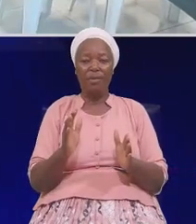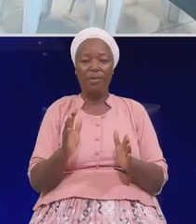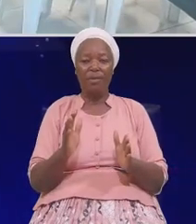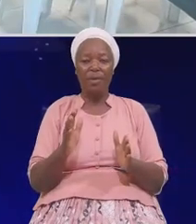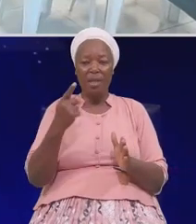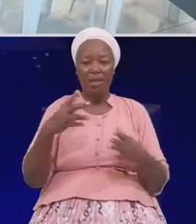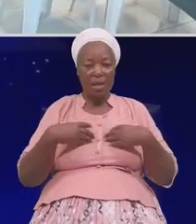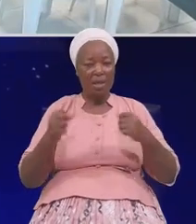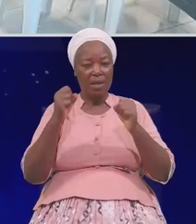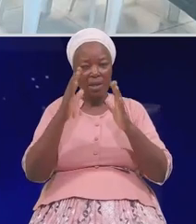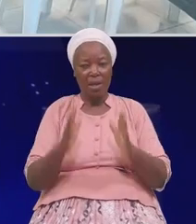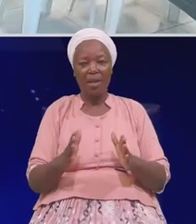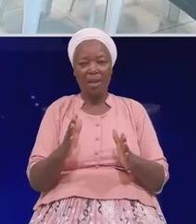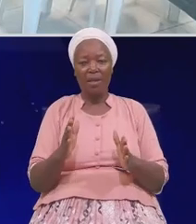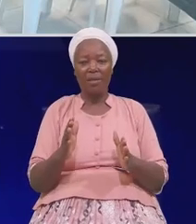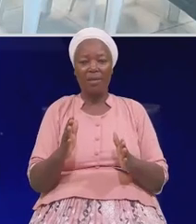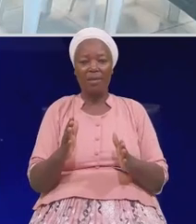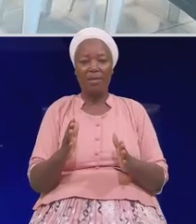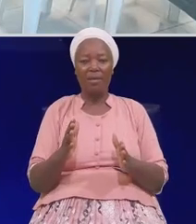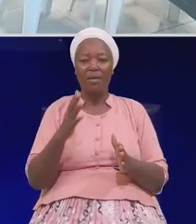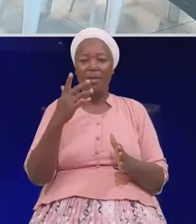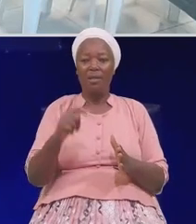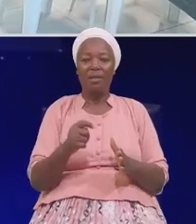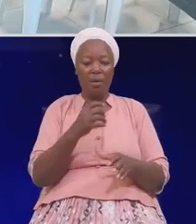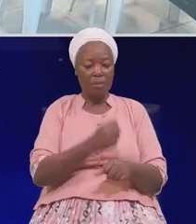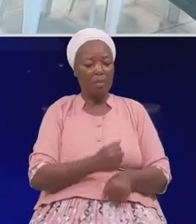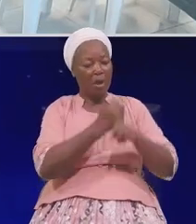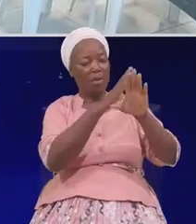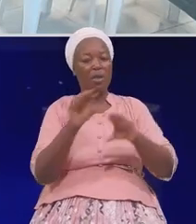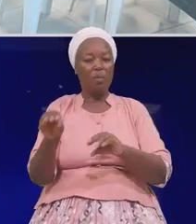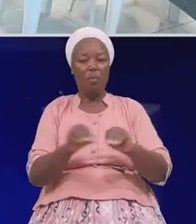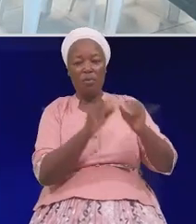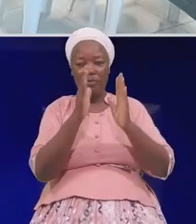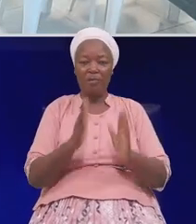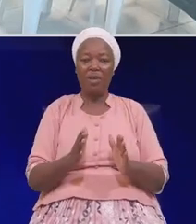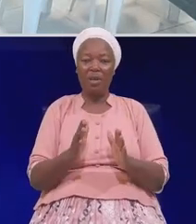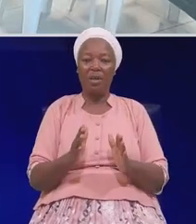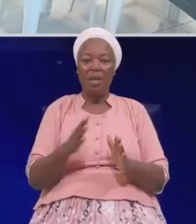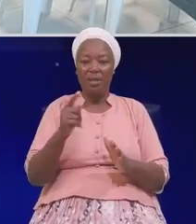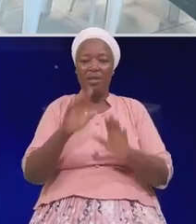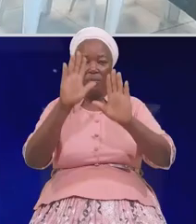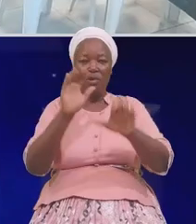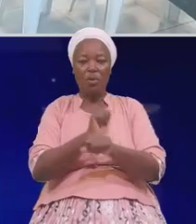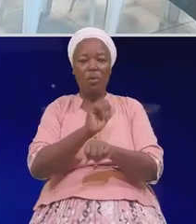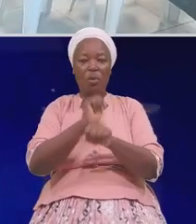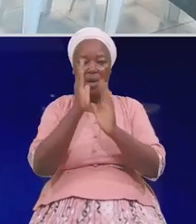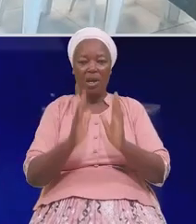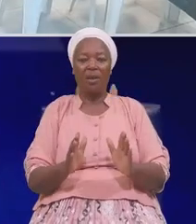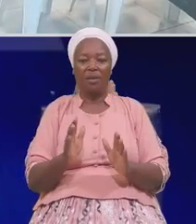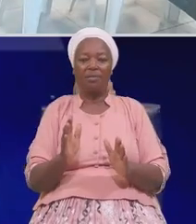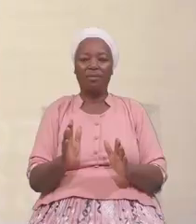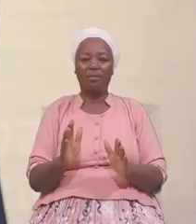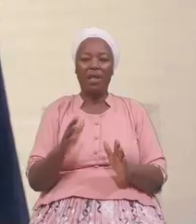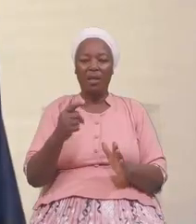the healer, the mountain mover, the miracle worker,